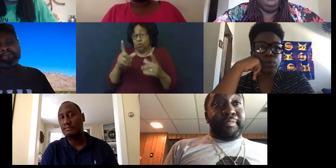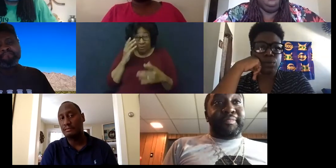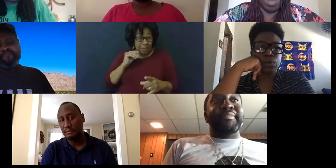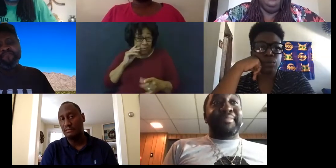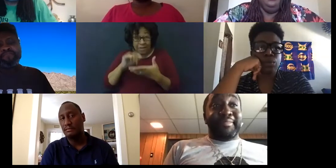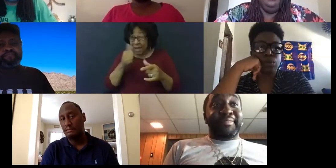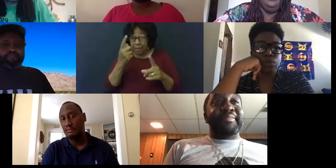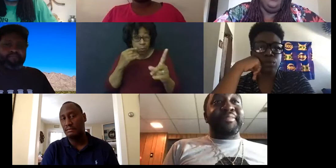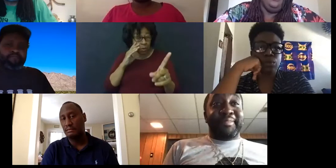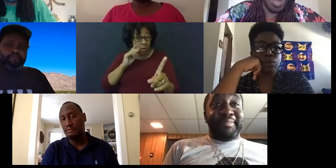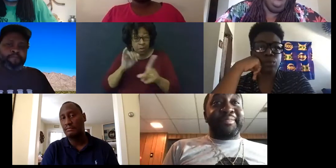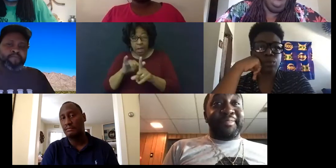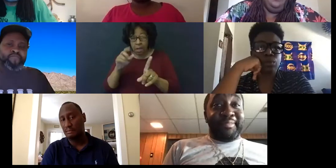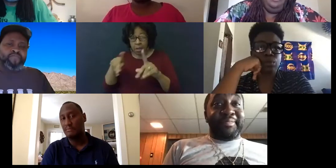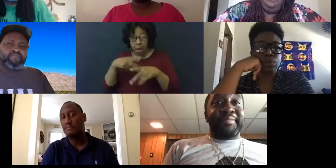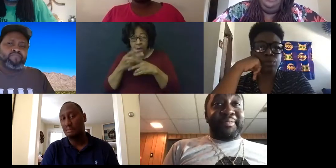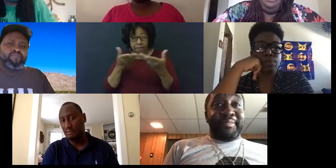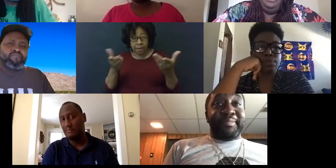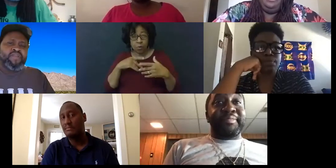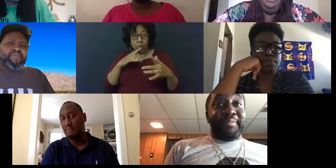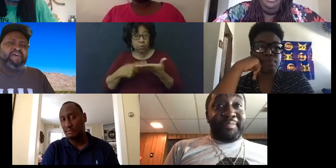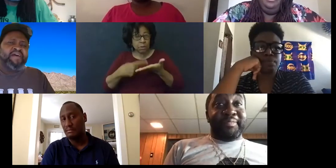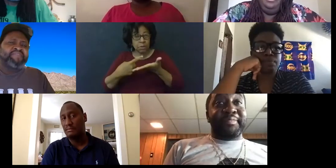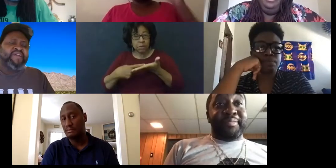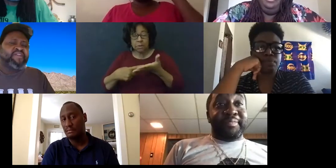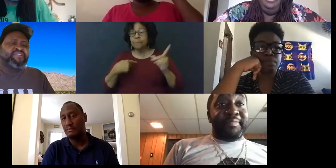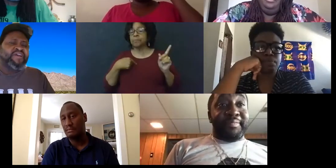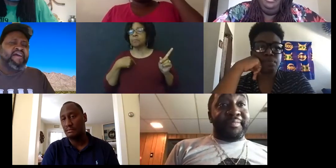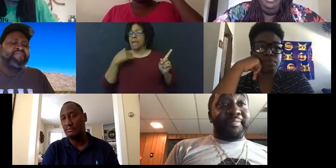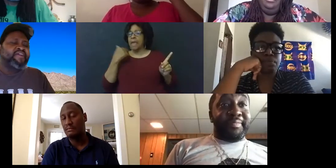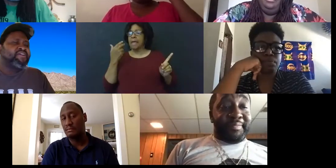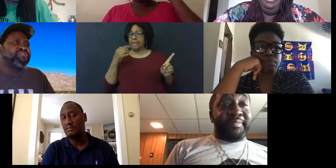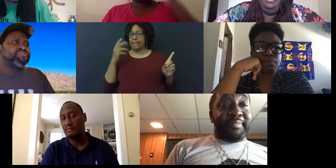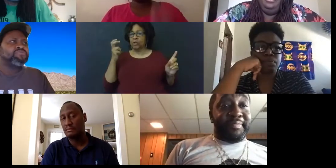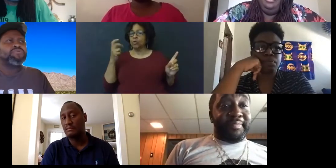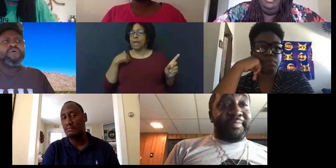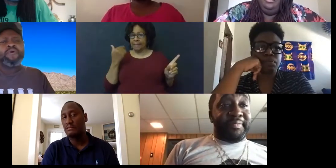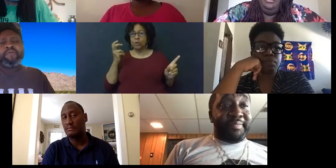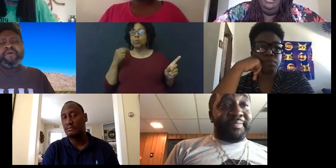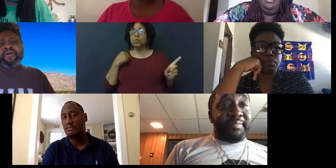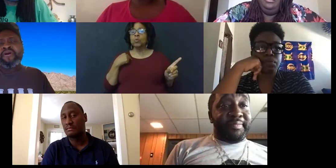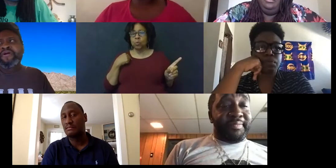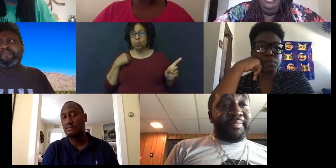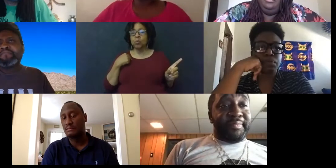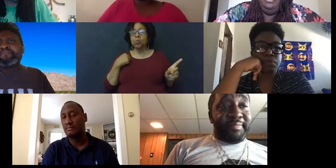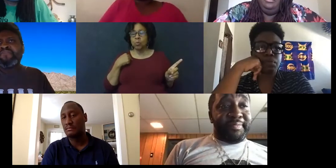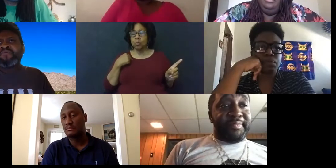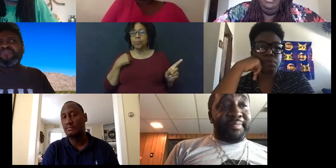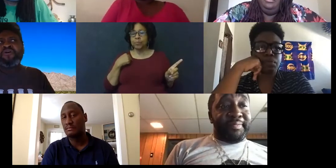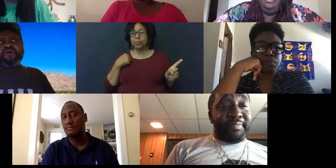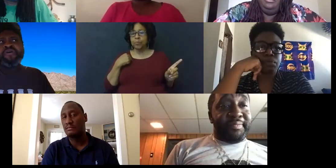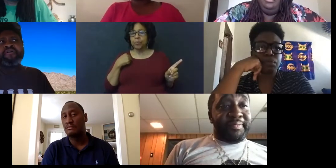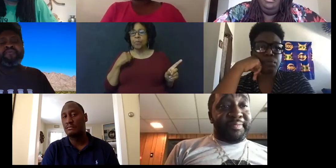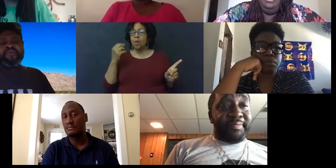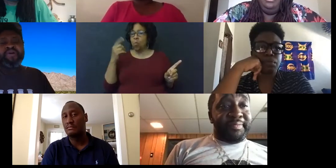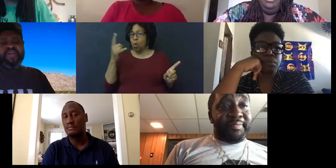Has anybody ever had any of those issues? I want to talk about it. I mean, I've had an issue where there was a